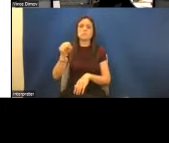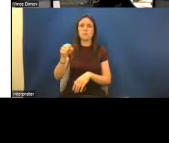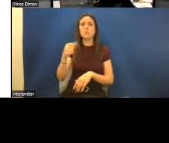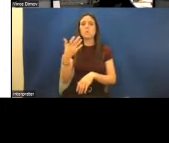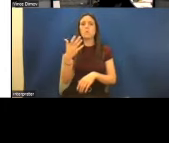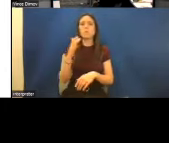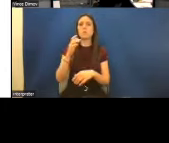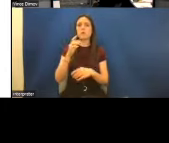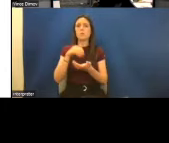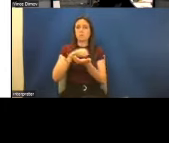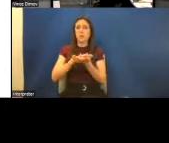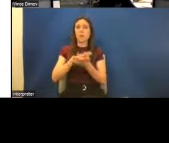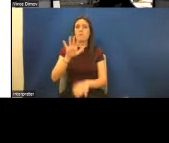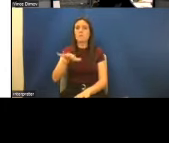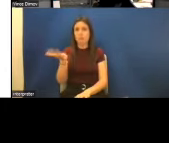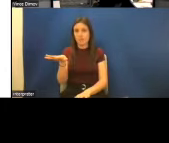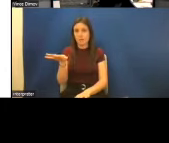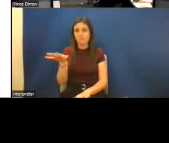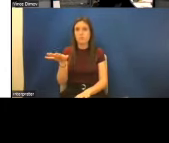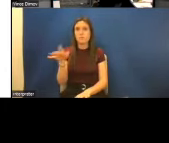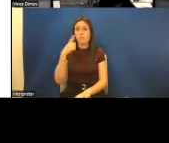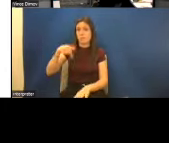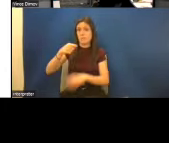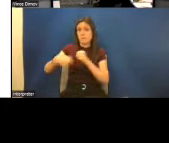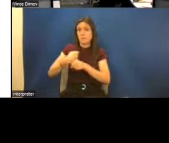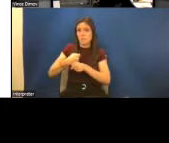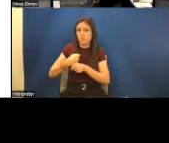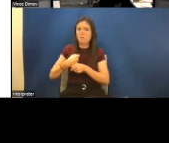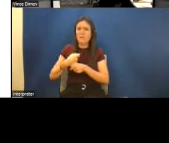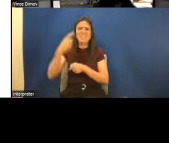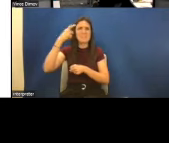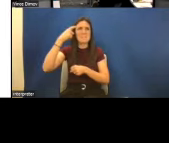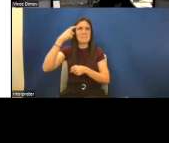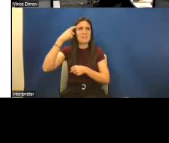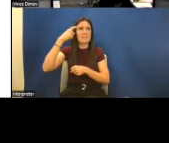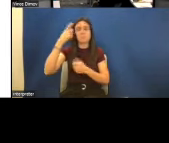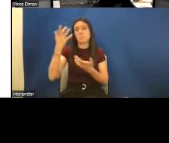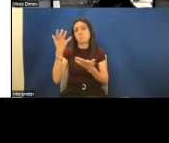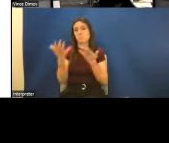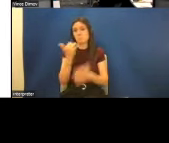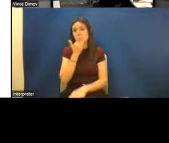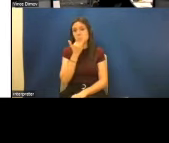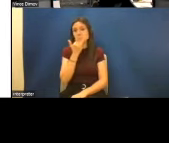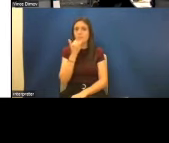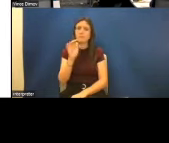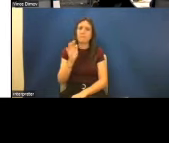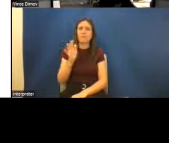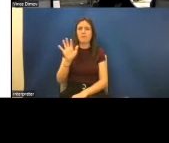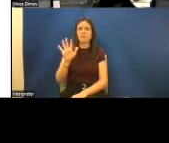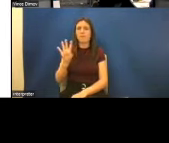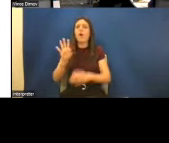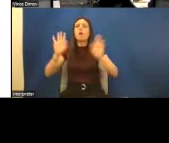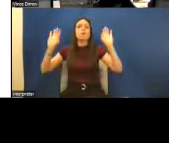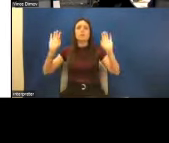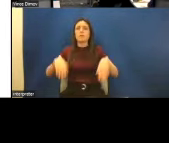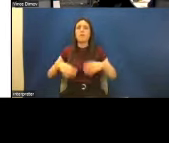what was reported, was a raw score of 55 for this year. I think, might be wrong on that, might be a 54. Anyway, the standard scores